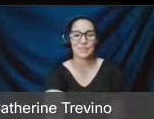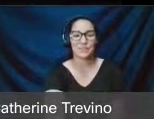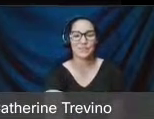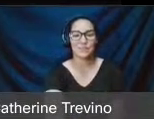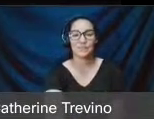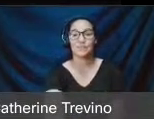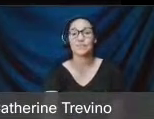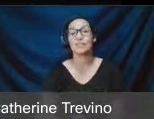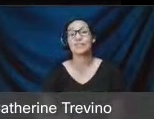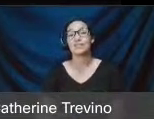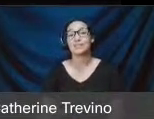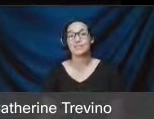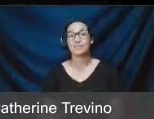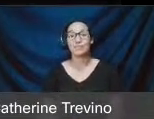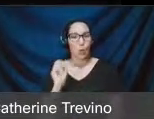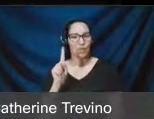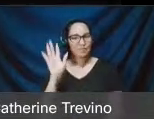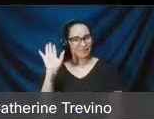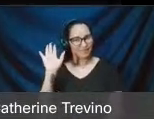Catherine, thank you so much. I think we're good.